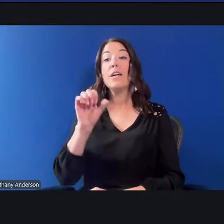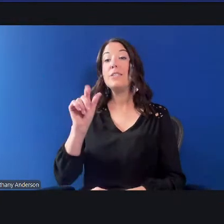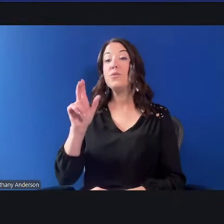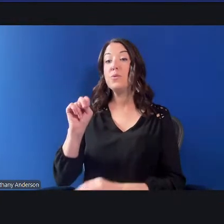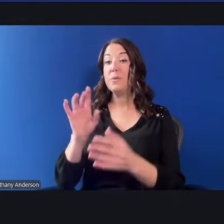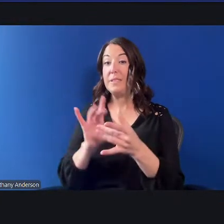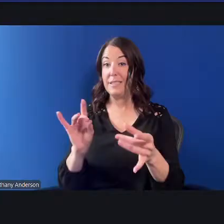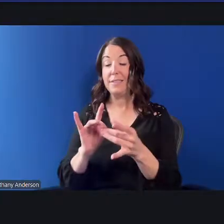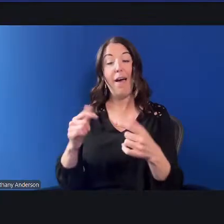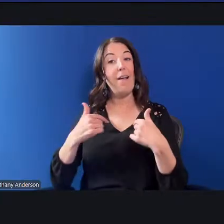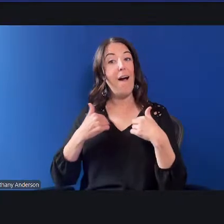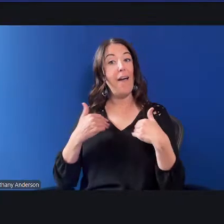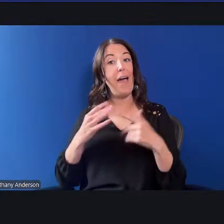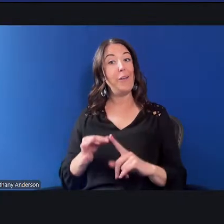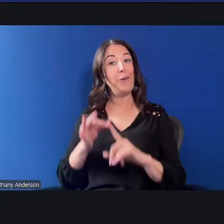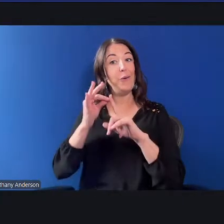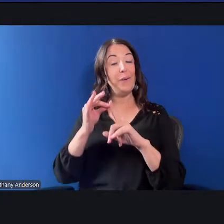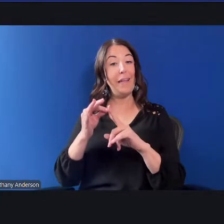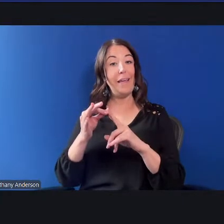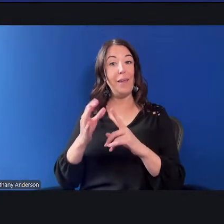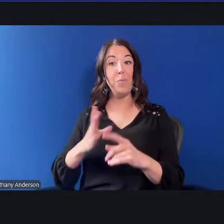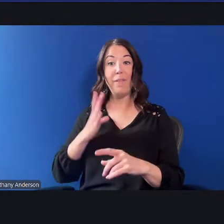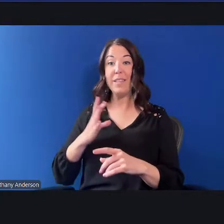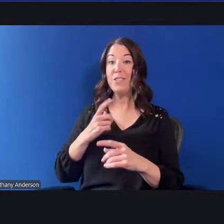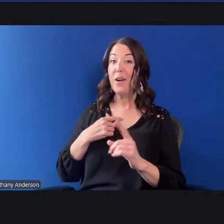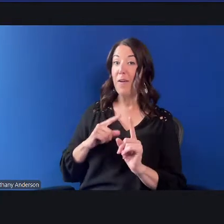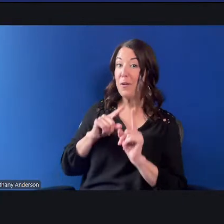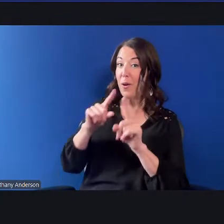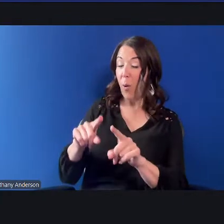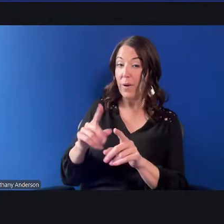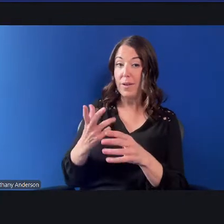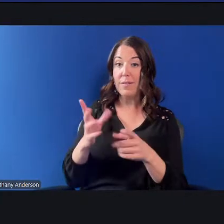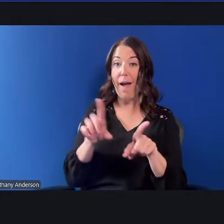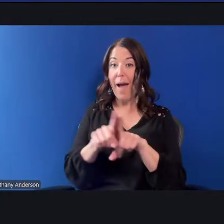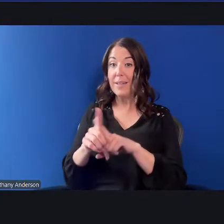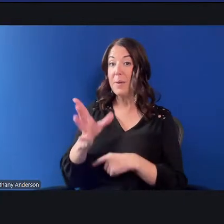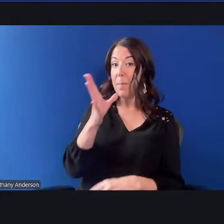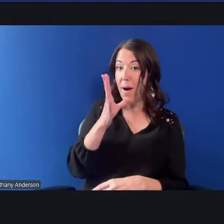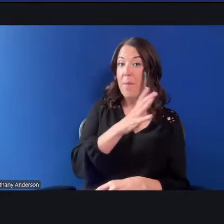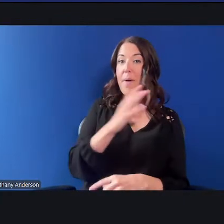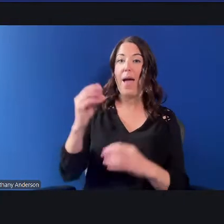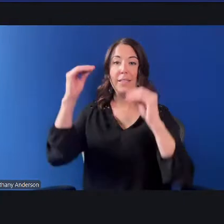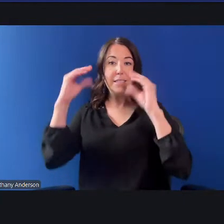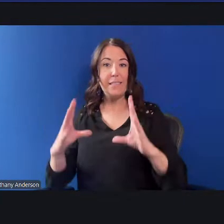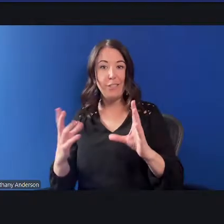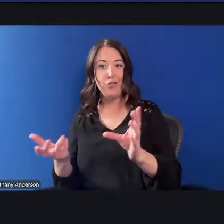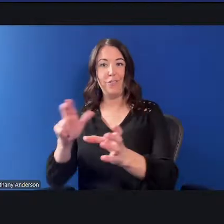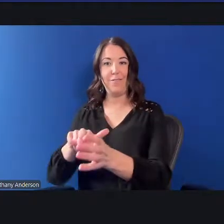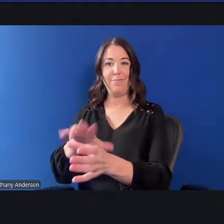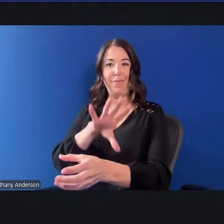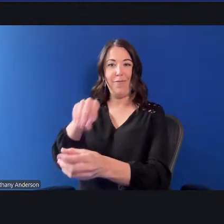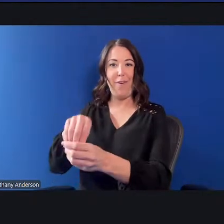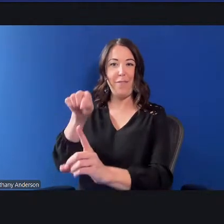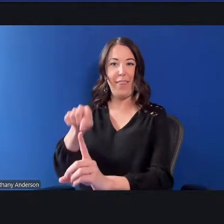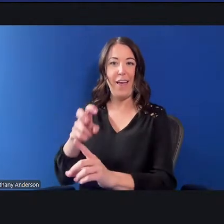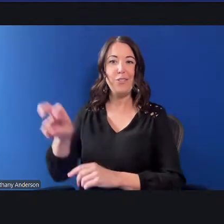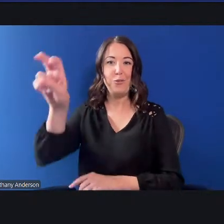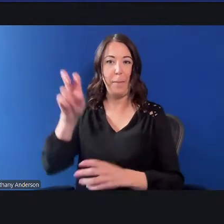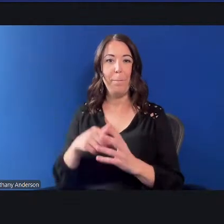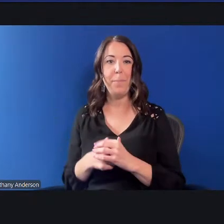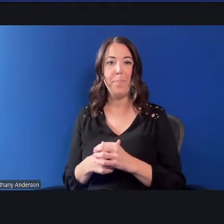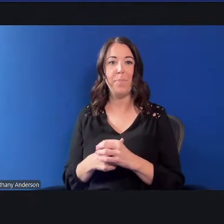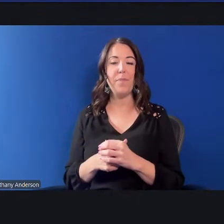the unique privilege of being a mom as well as a teacher on this trip. And so my thoughts